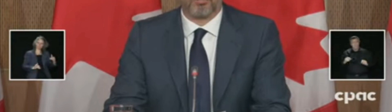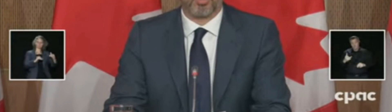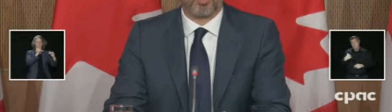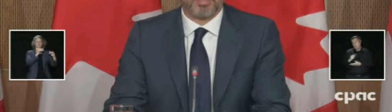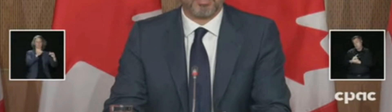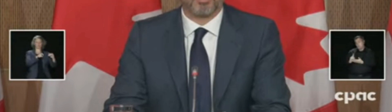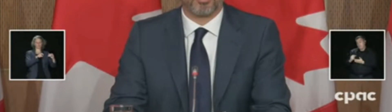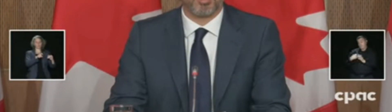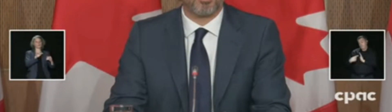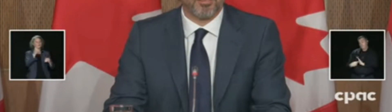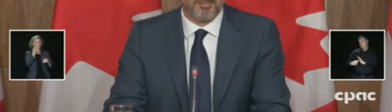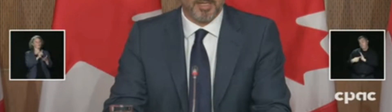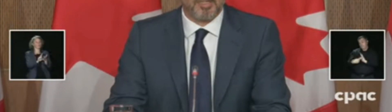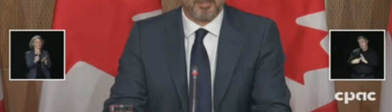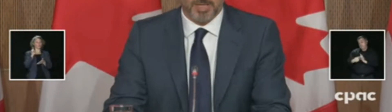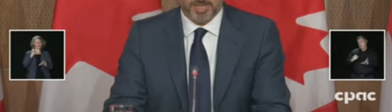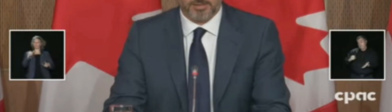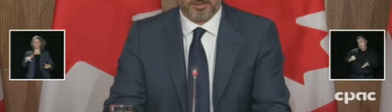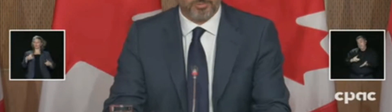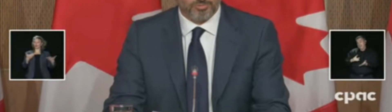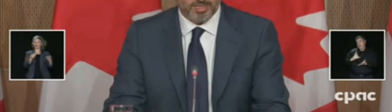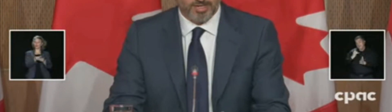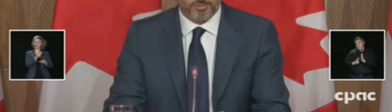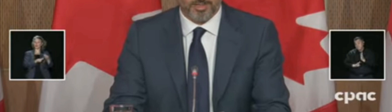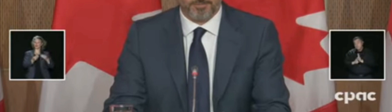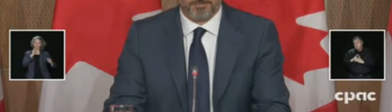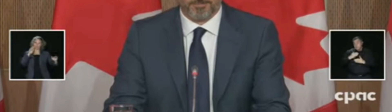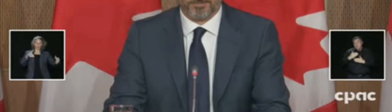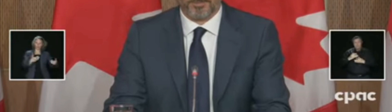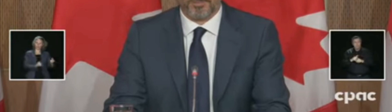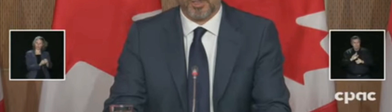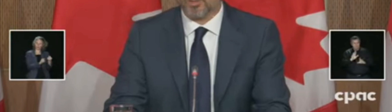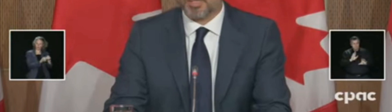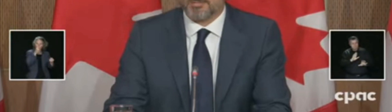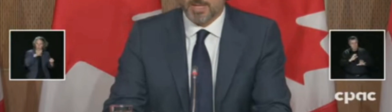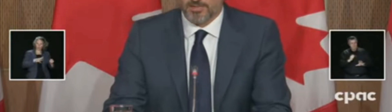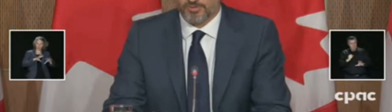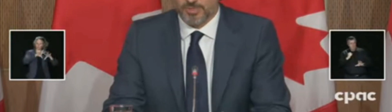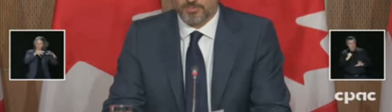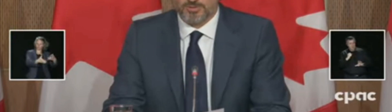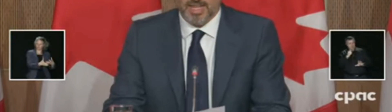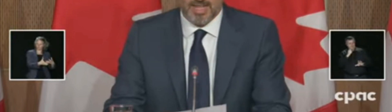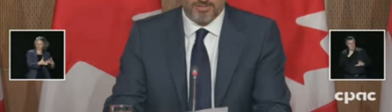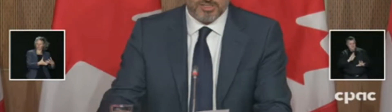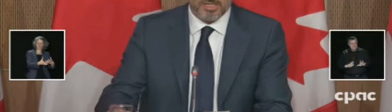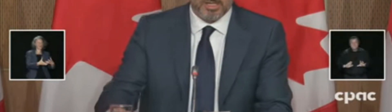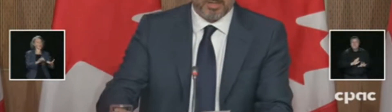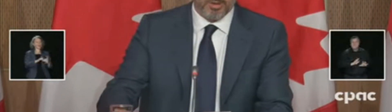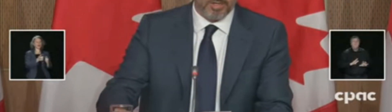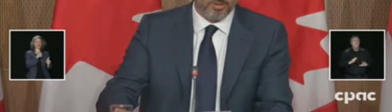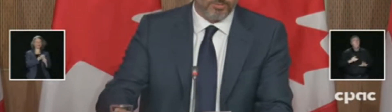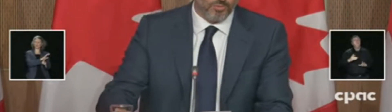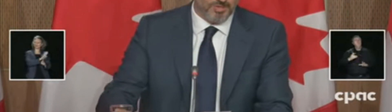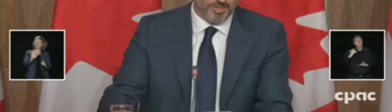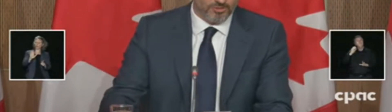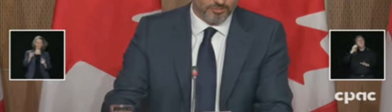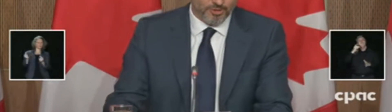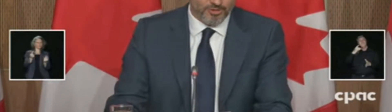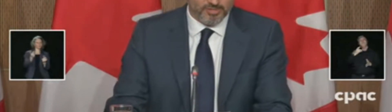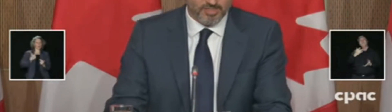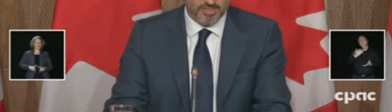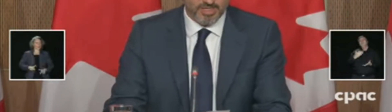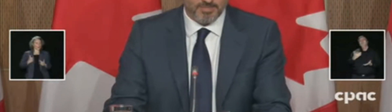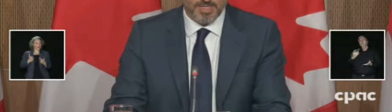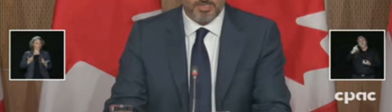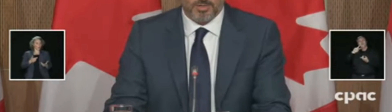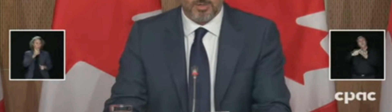our progressive feminist plan for recovery. So what does that mean for people's lives? Well, for women